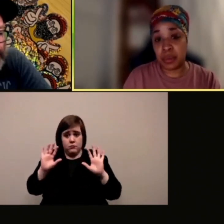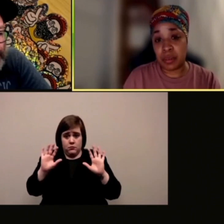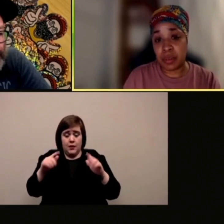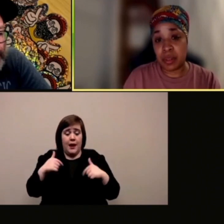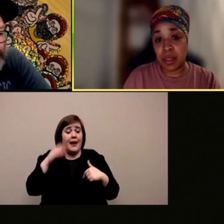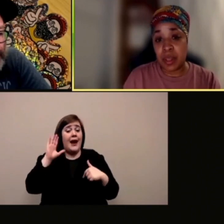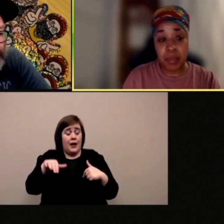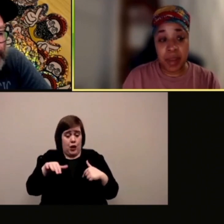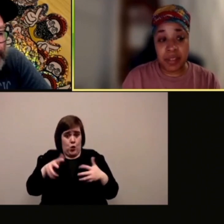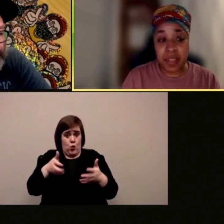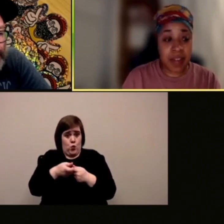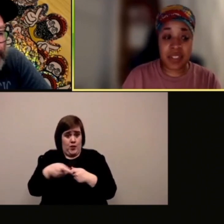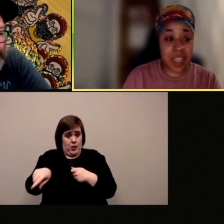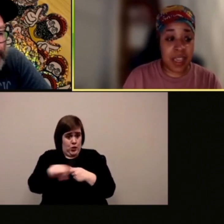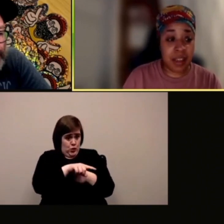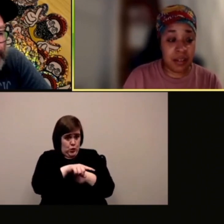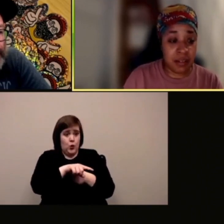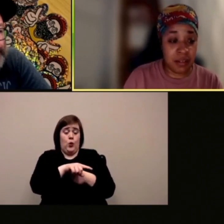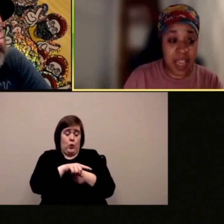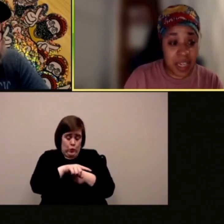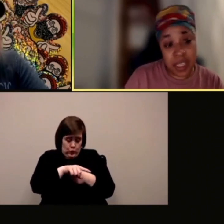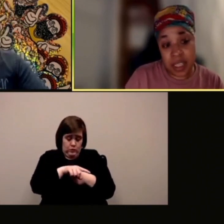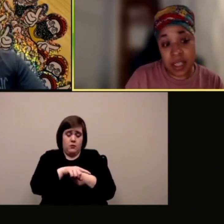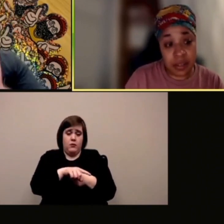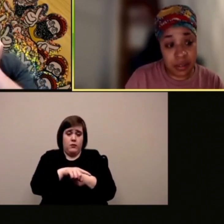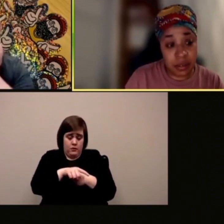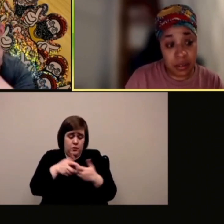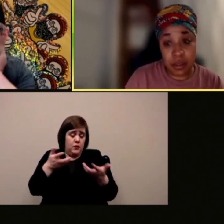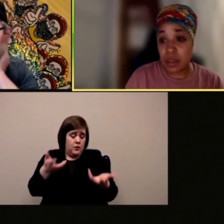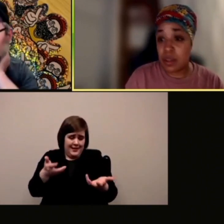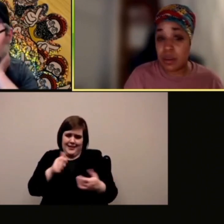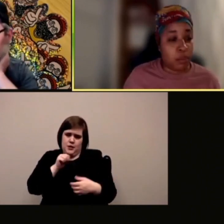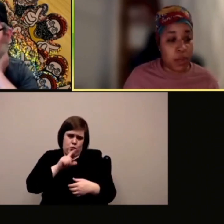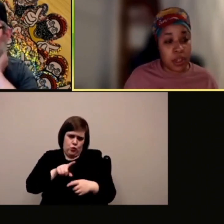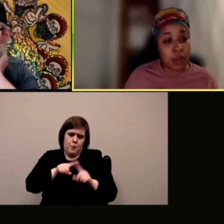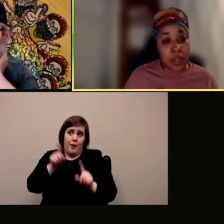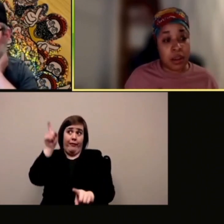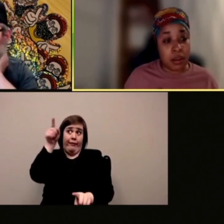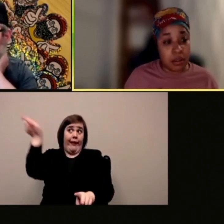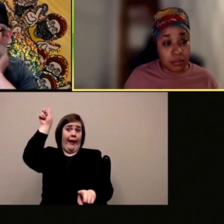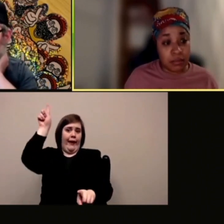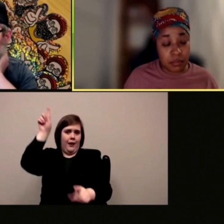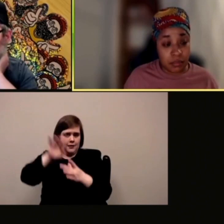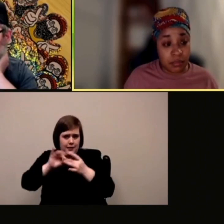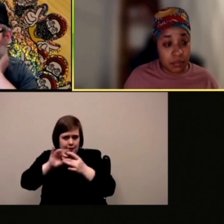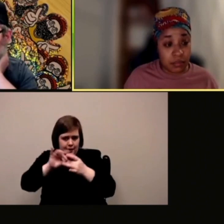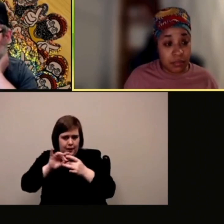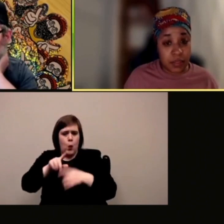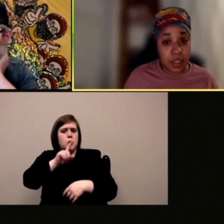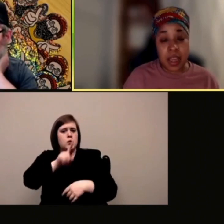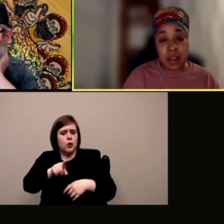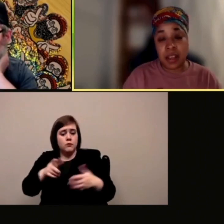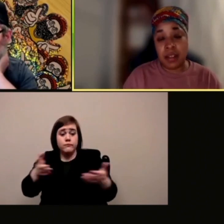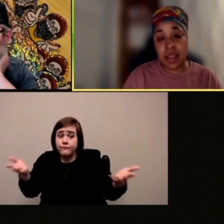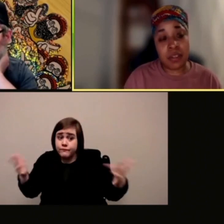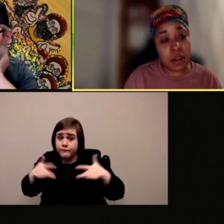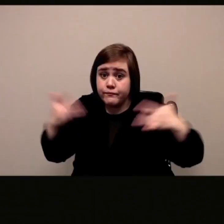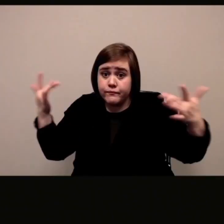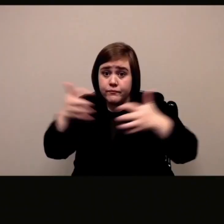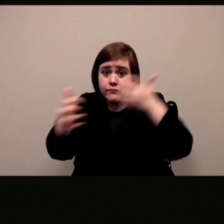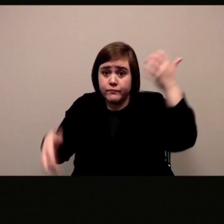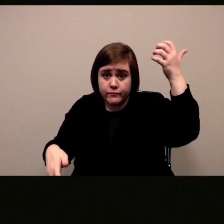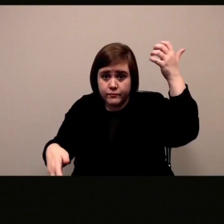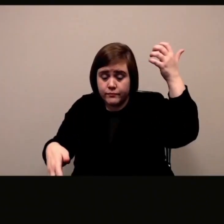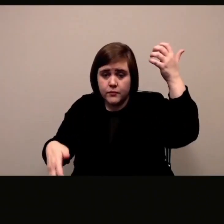true, but they're saying that it is. What's going on? And then they'll talk